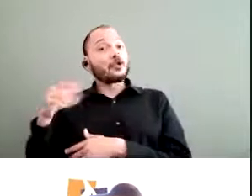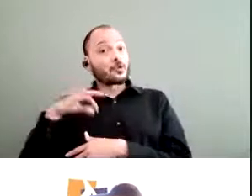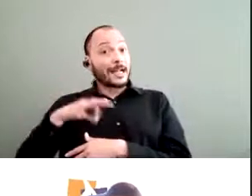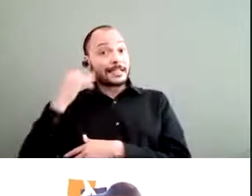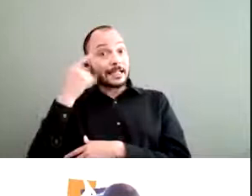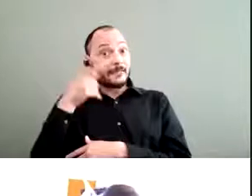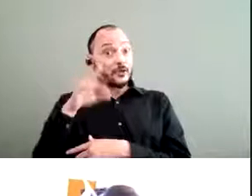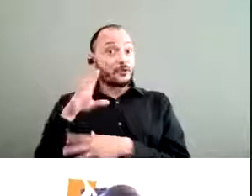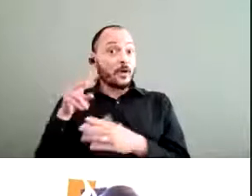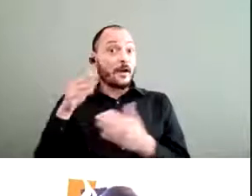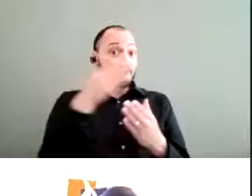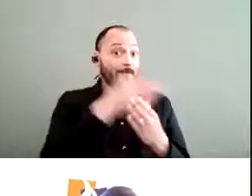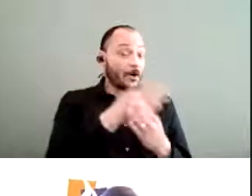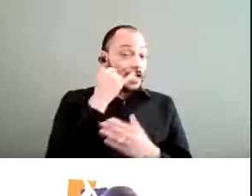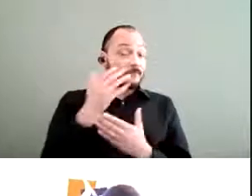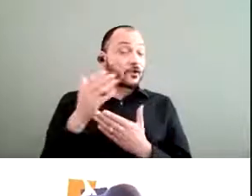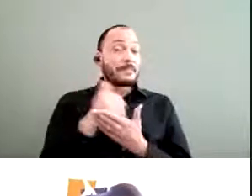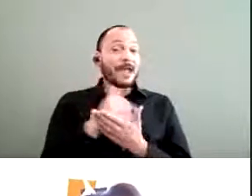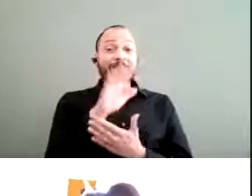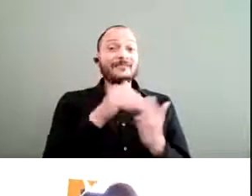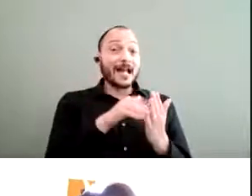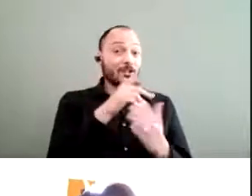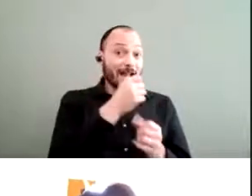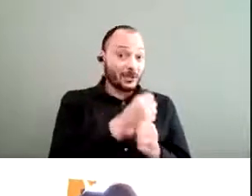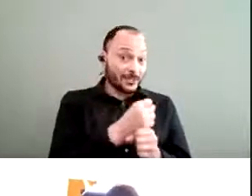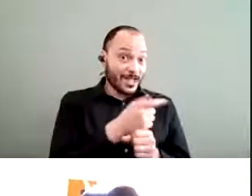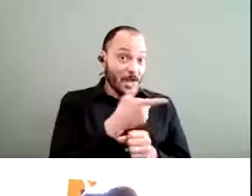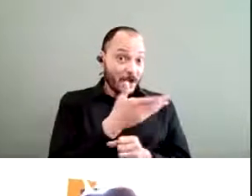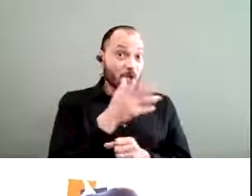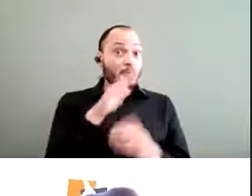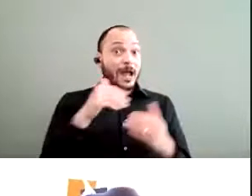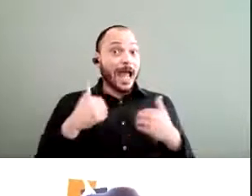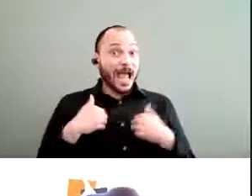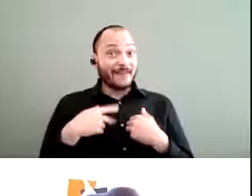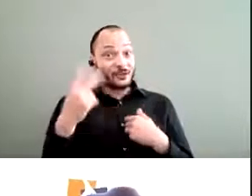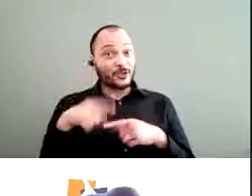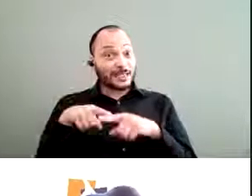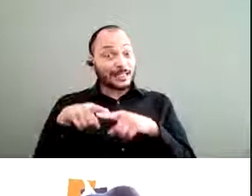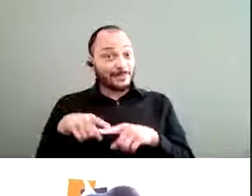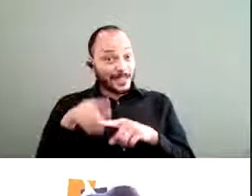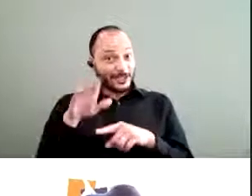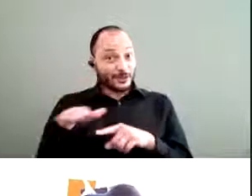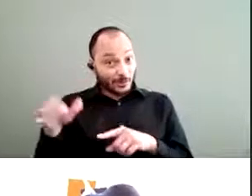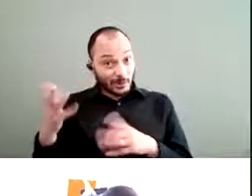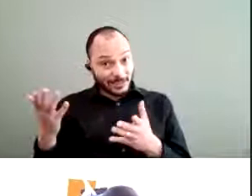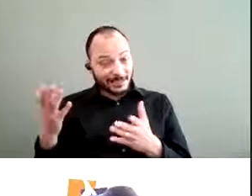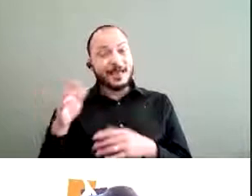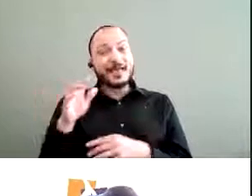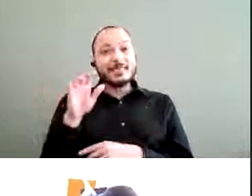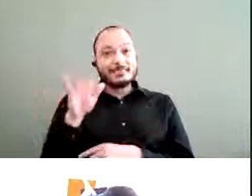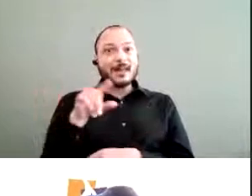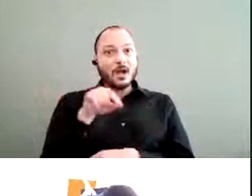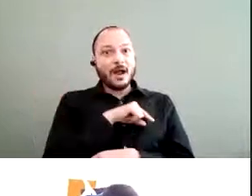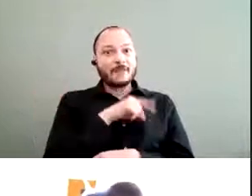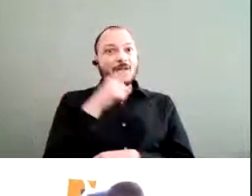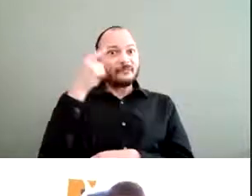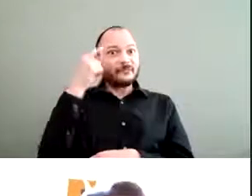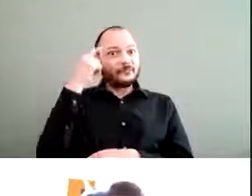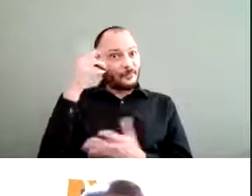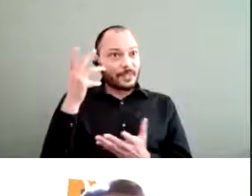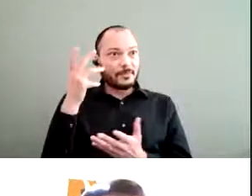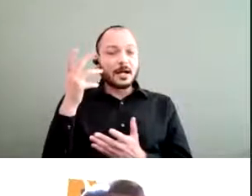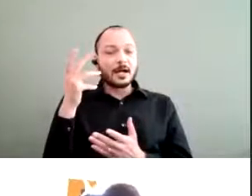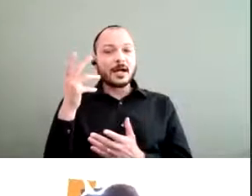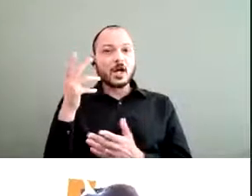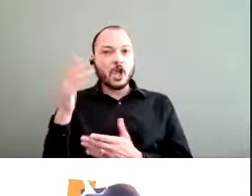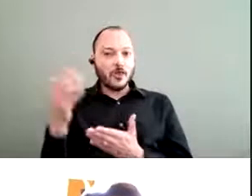made $5,000 in the year and you have two dependent children that qualify for the